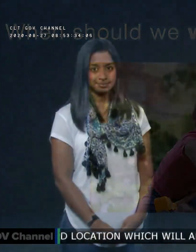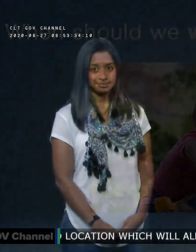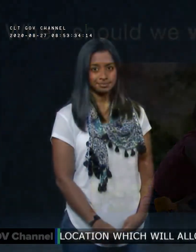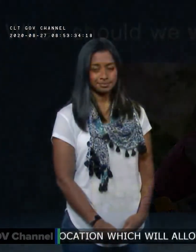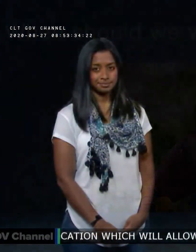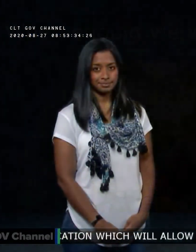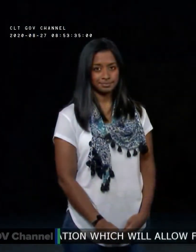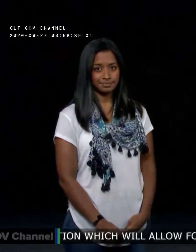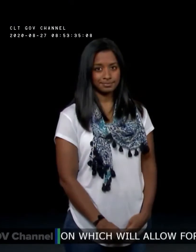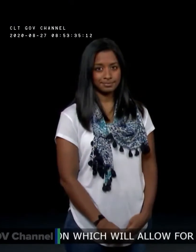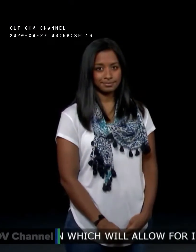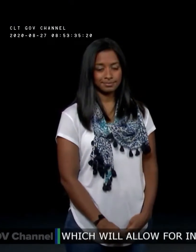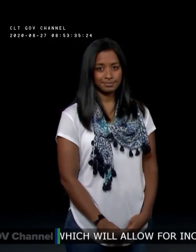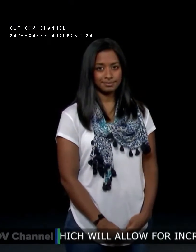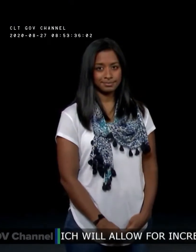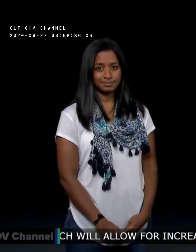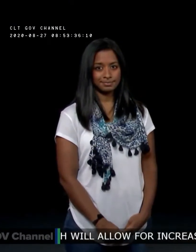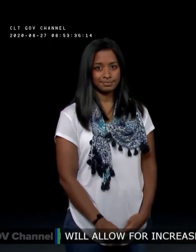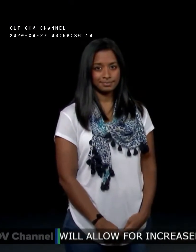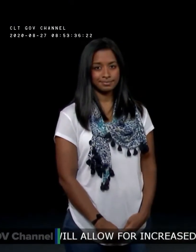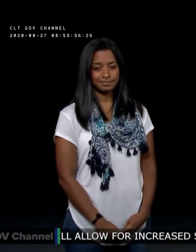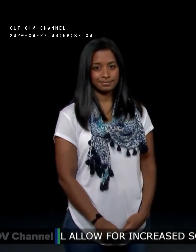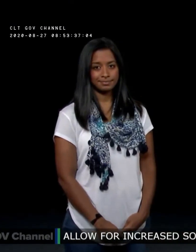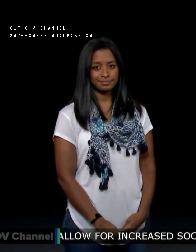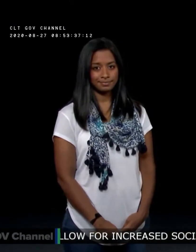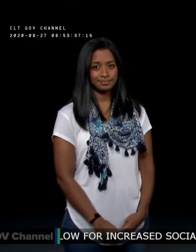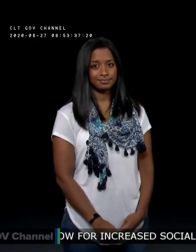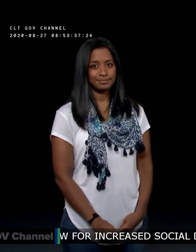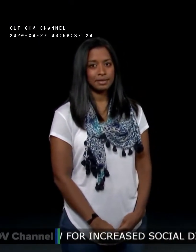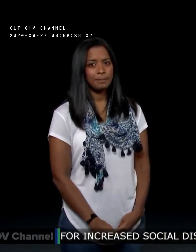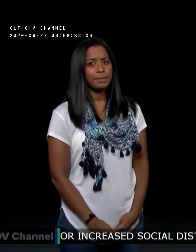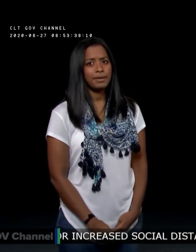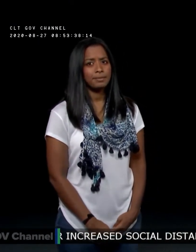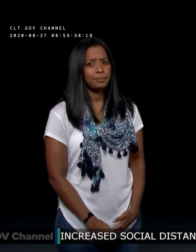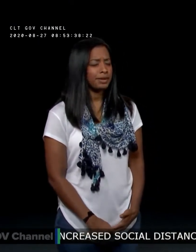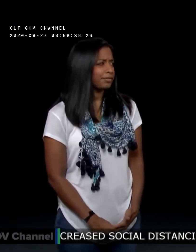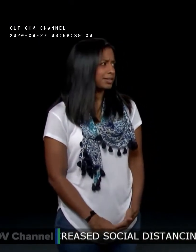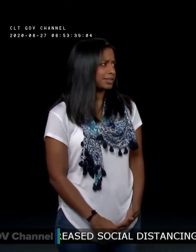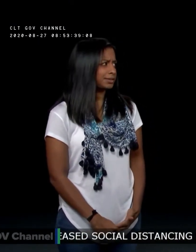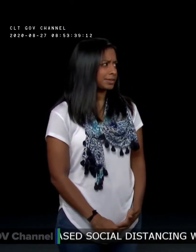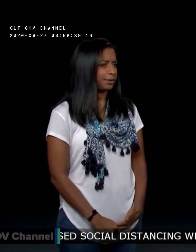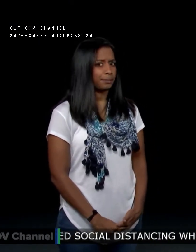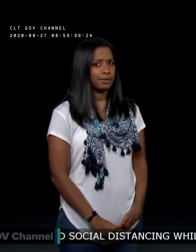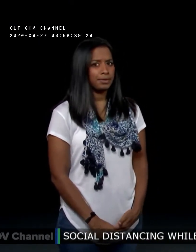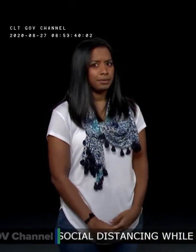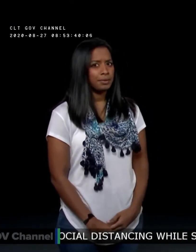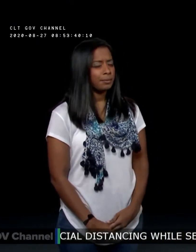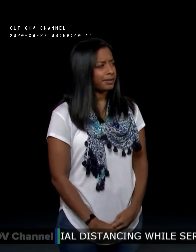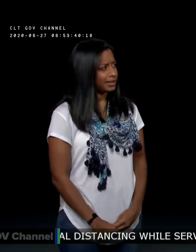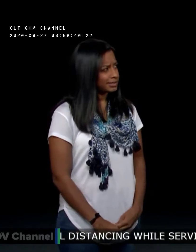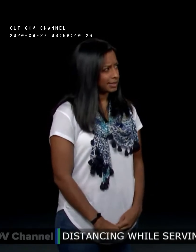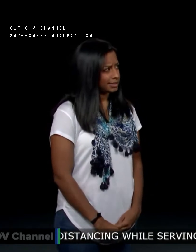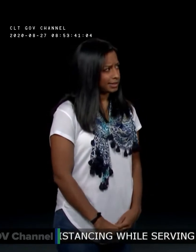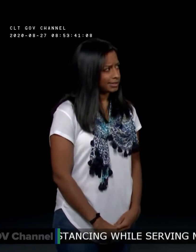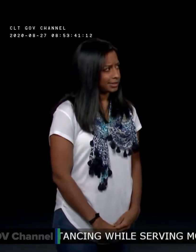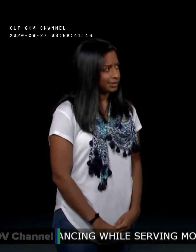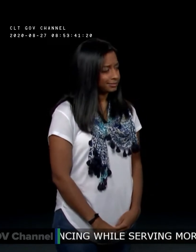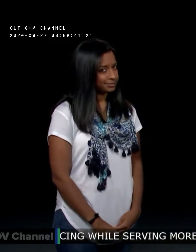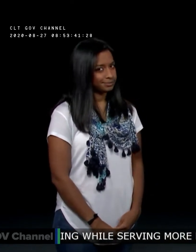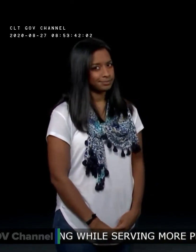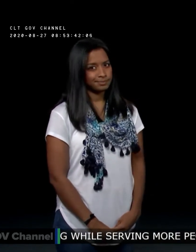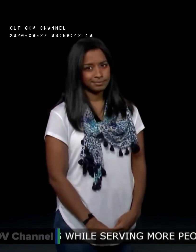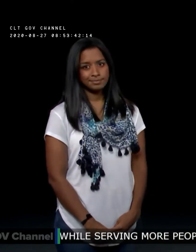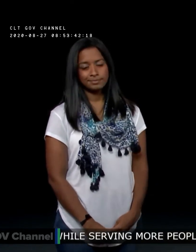easy to get germs on your hands or give germs to other people. But what if there's no soap? What about hand